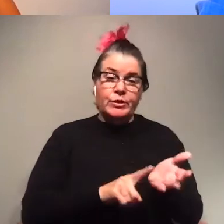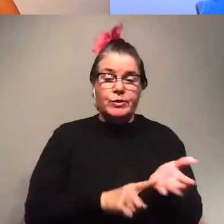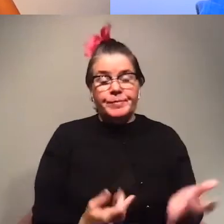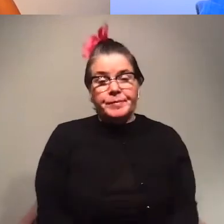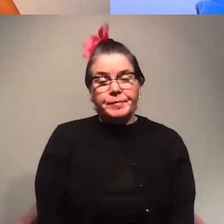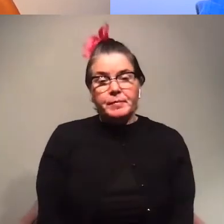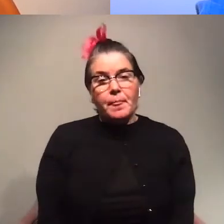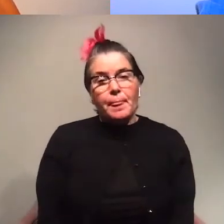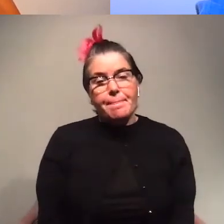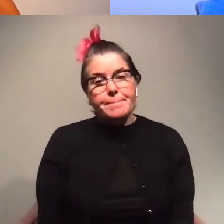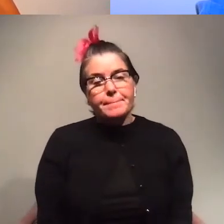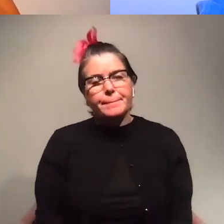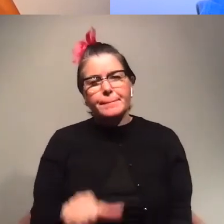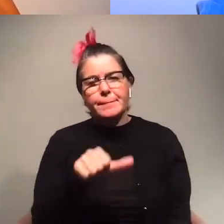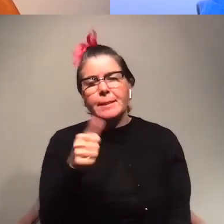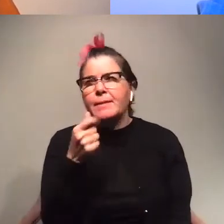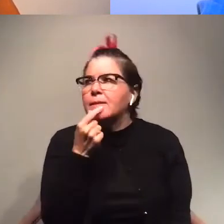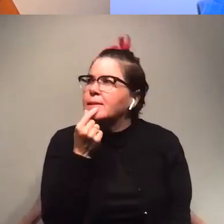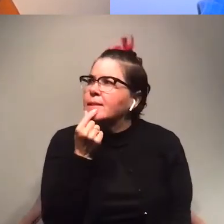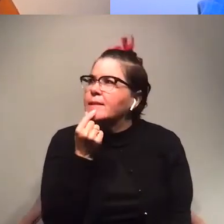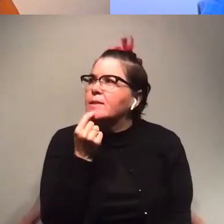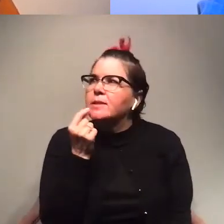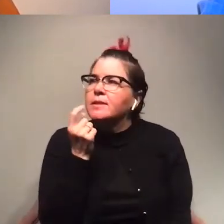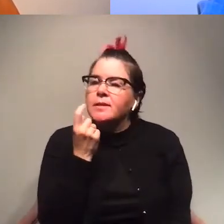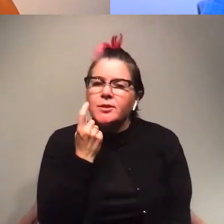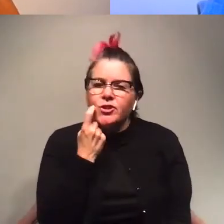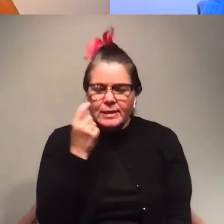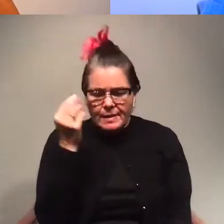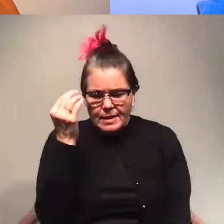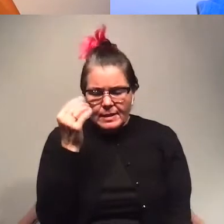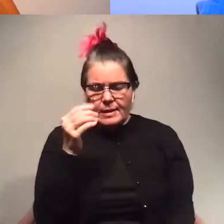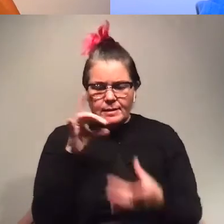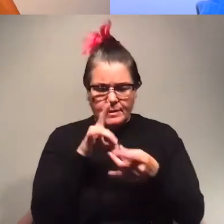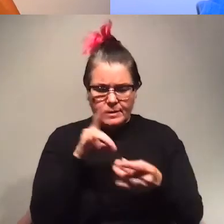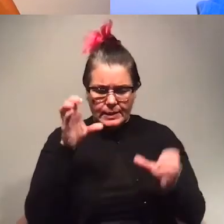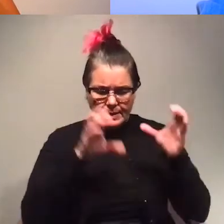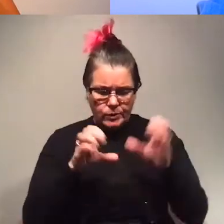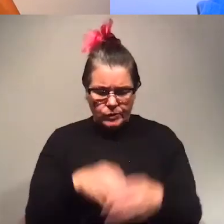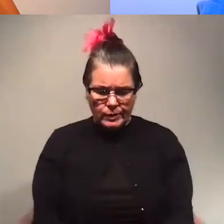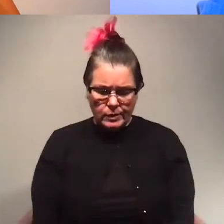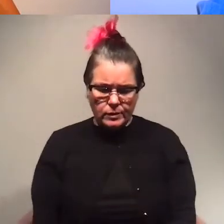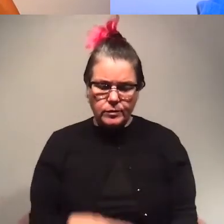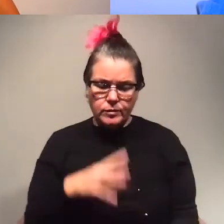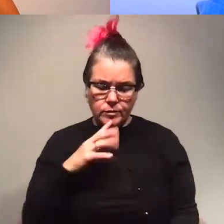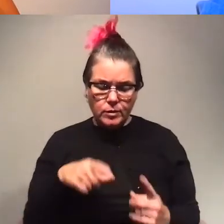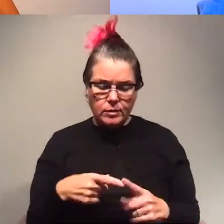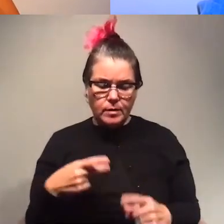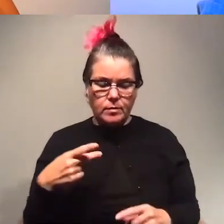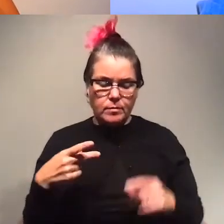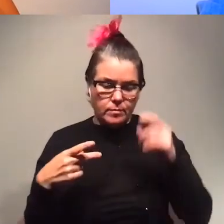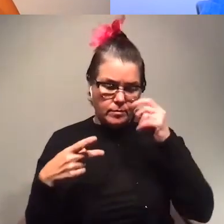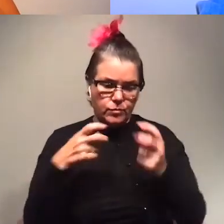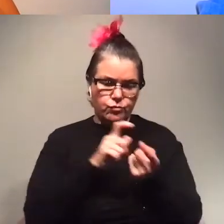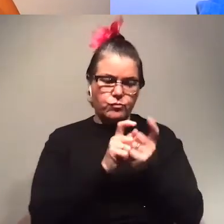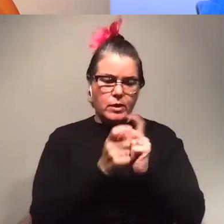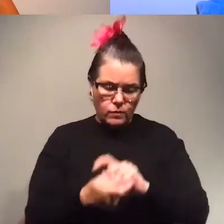And what was the other thing that I was thinking of with the chemistry? We talked about partitioning and